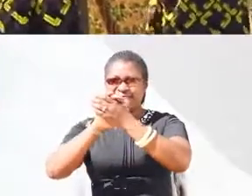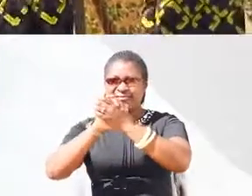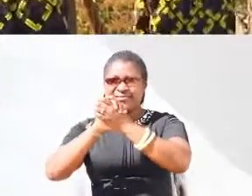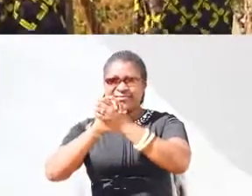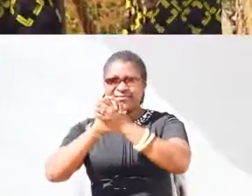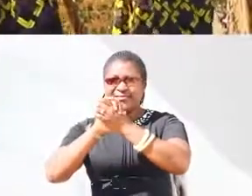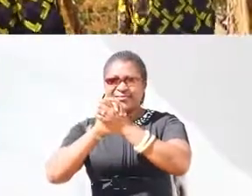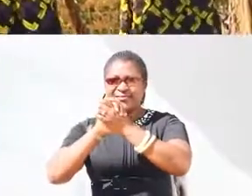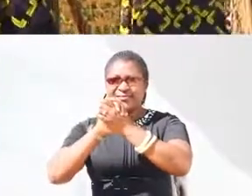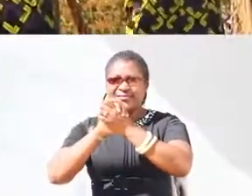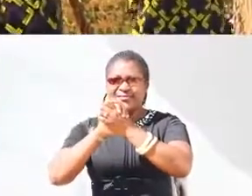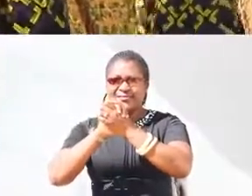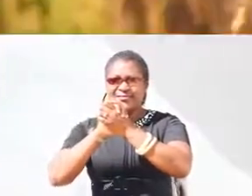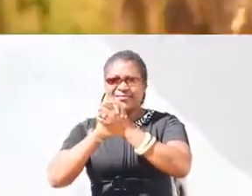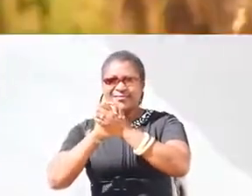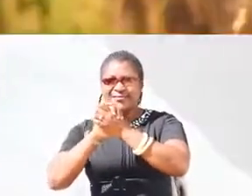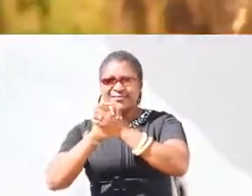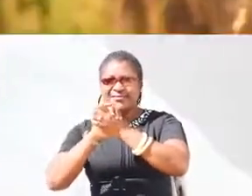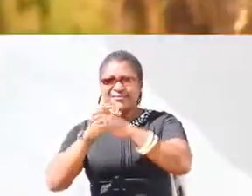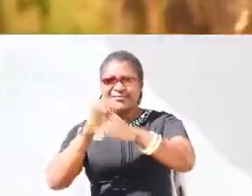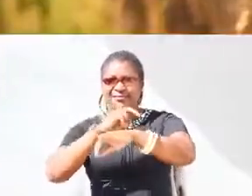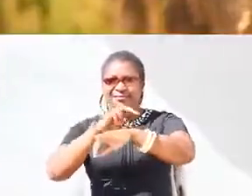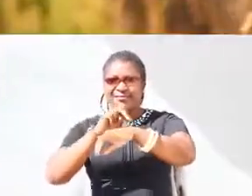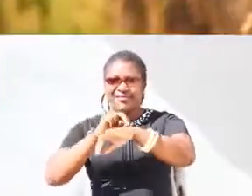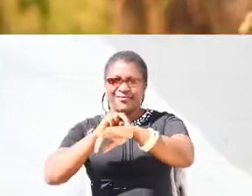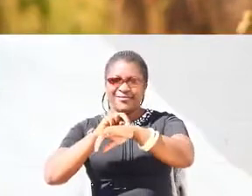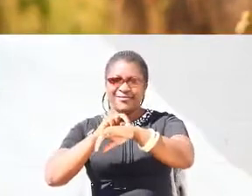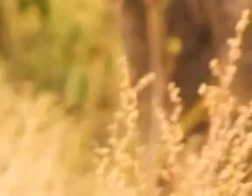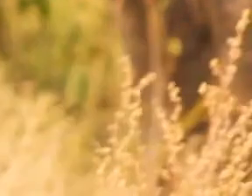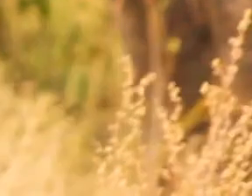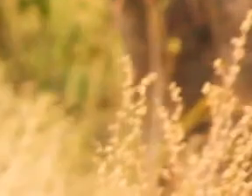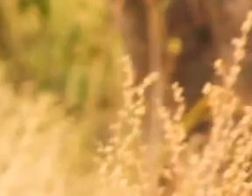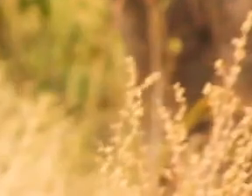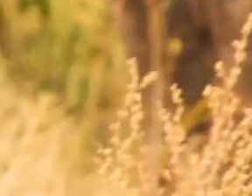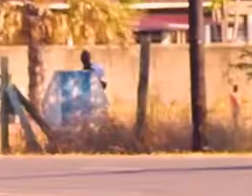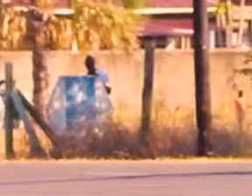elele mama elo funji sikola mutendele.